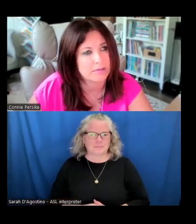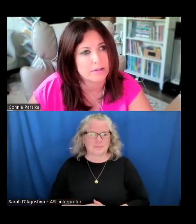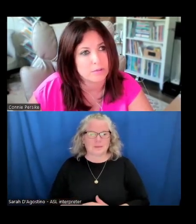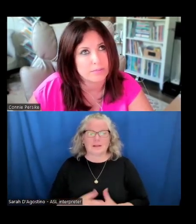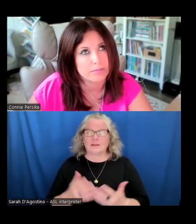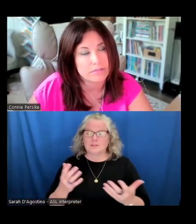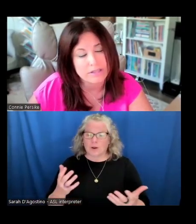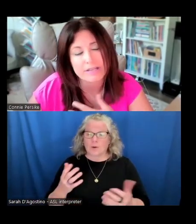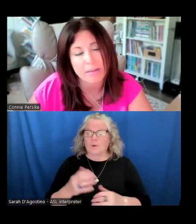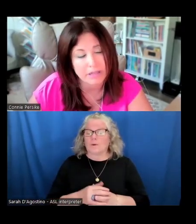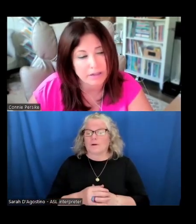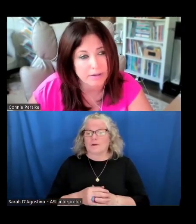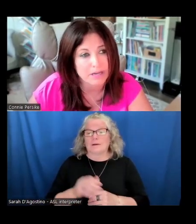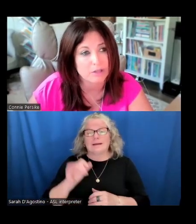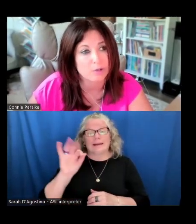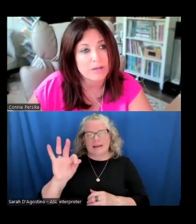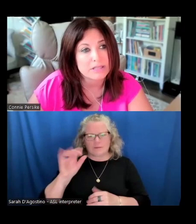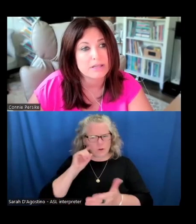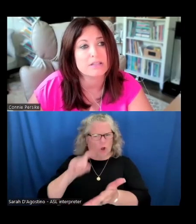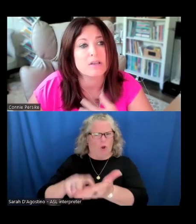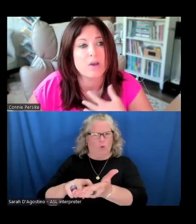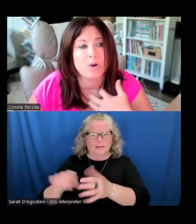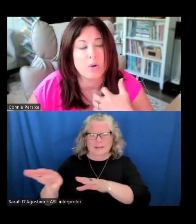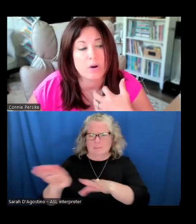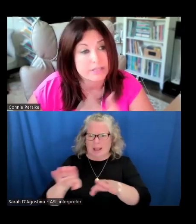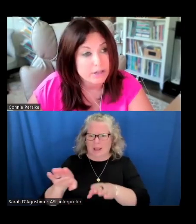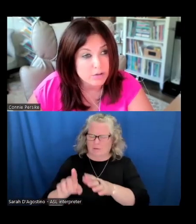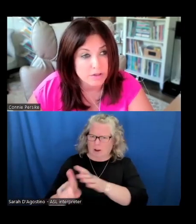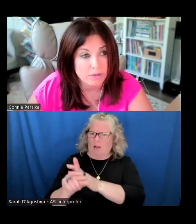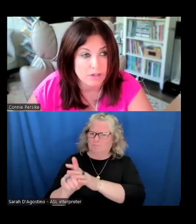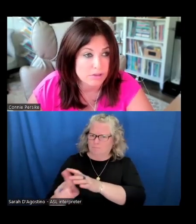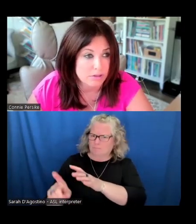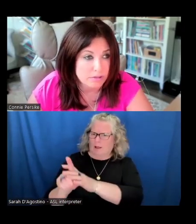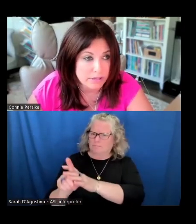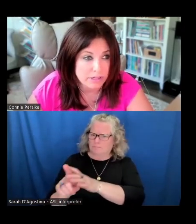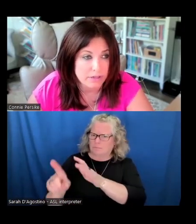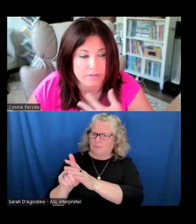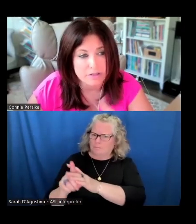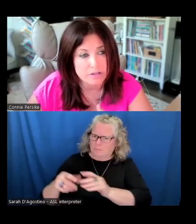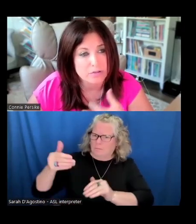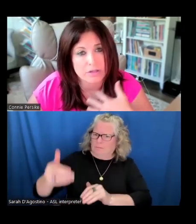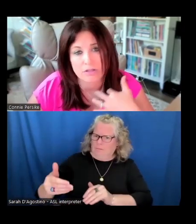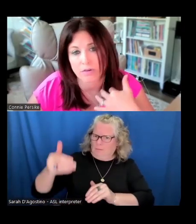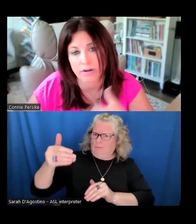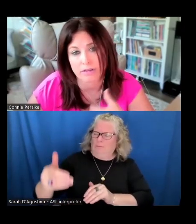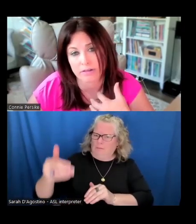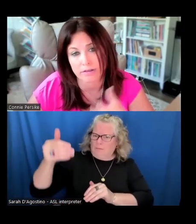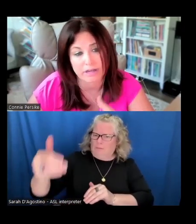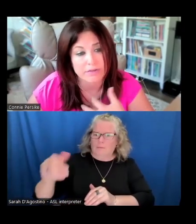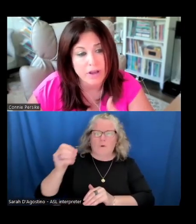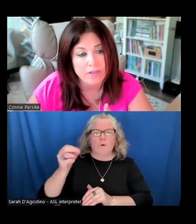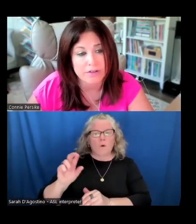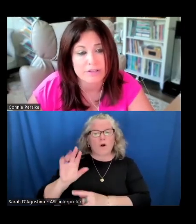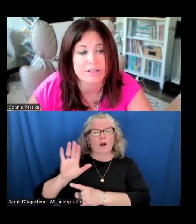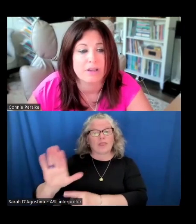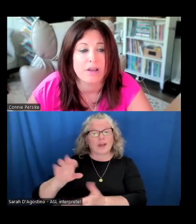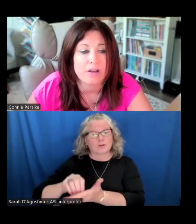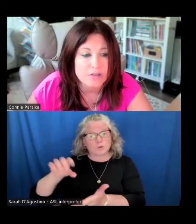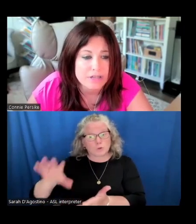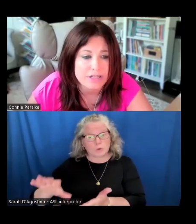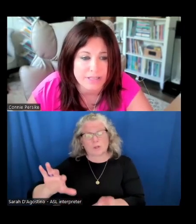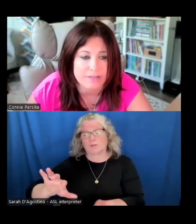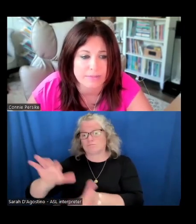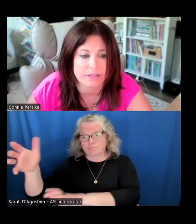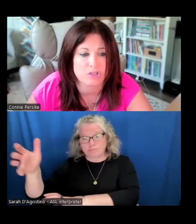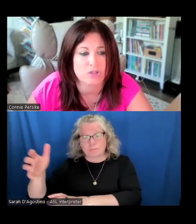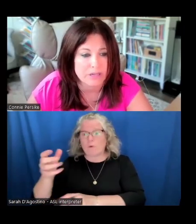regular, starts happening on a regular basis, or is interfering with the learning of the student or the learning of others, a